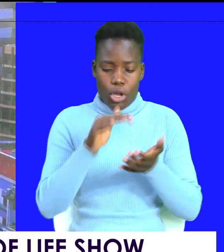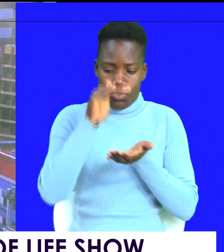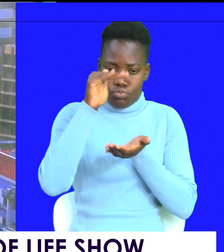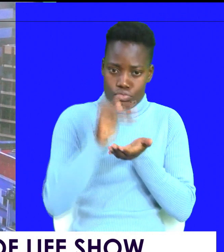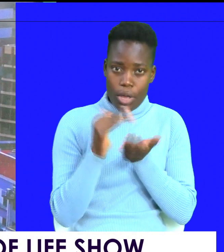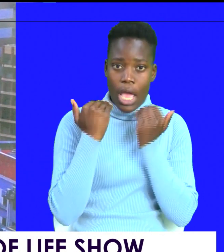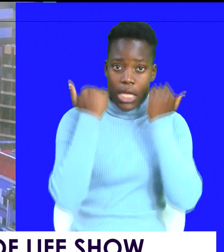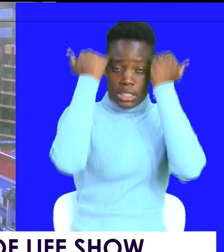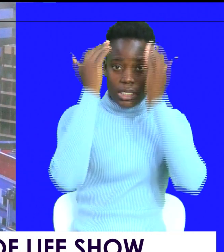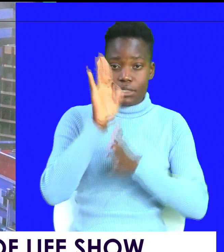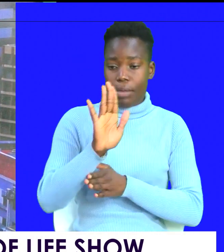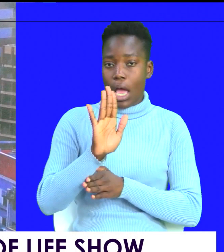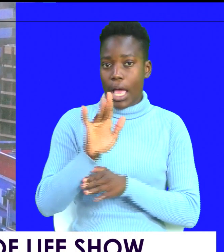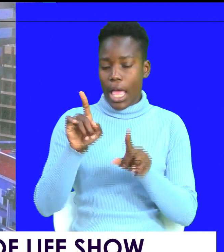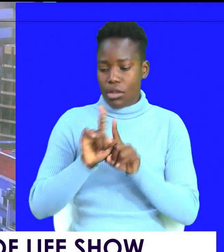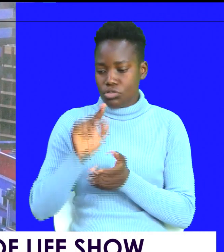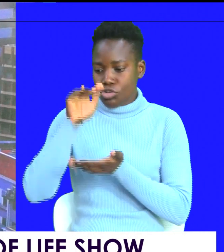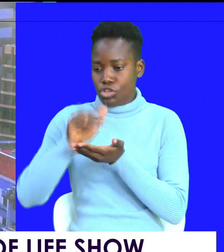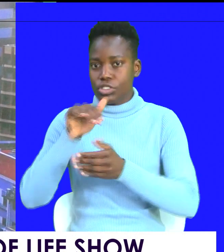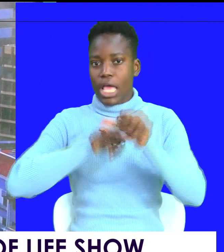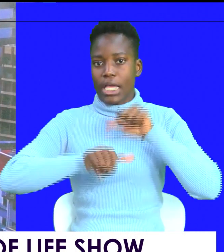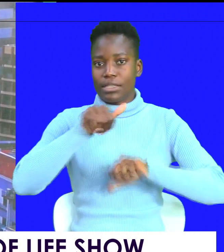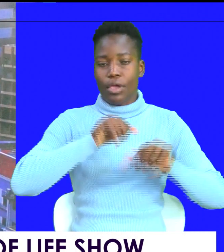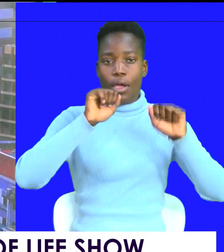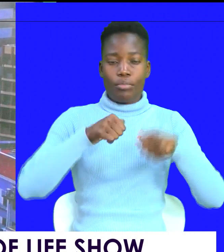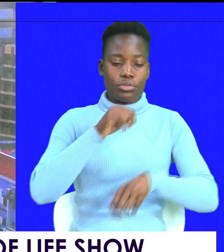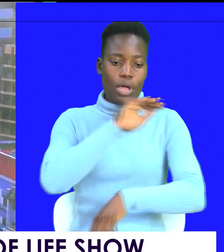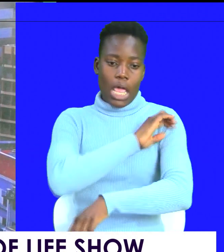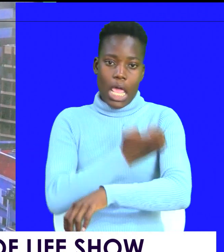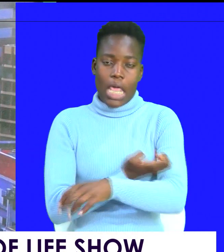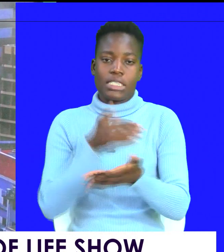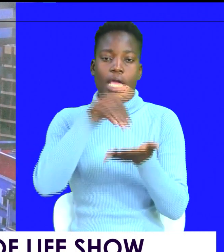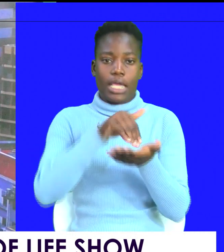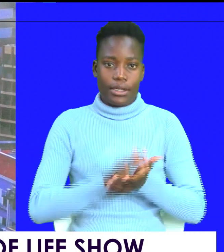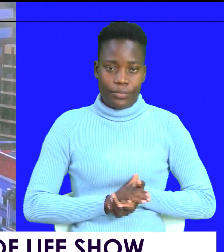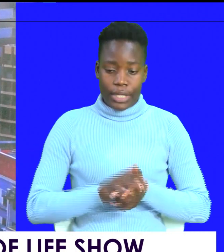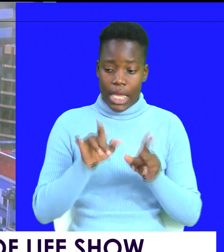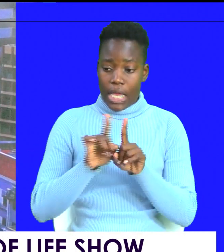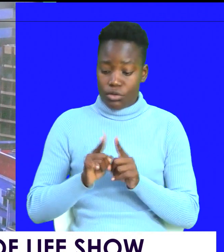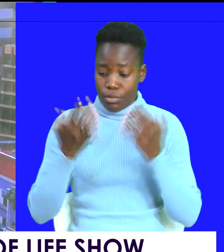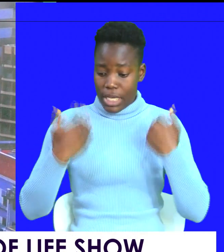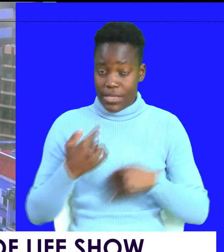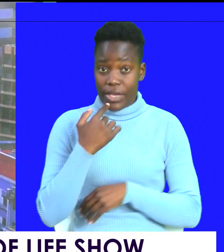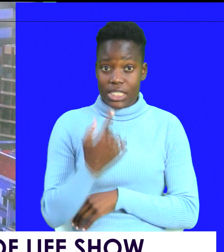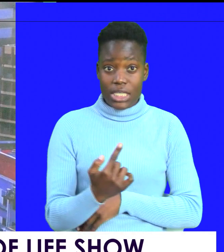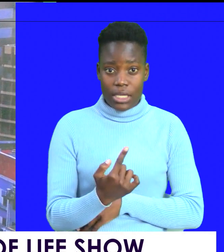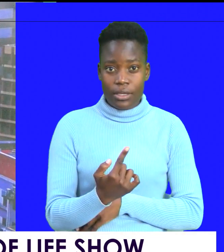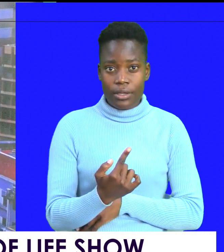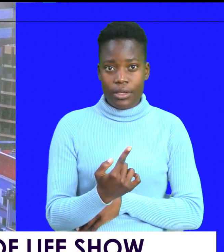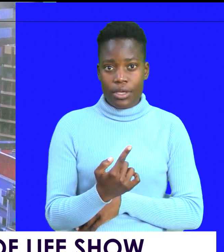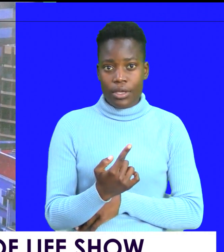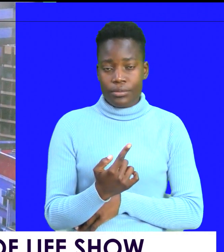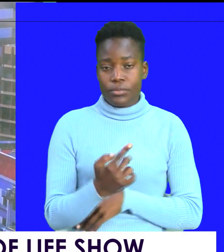reduce that amount of activity so that you re-energize. Again, I say, of what is